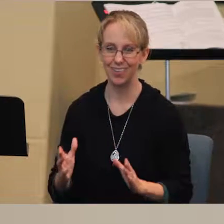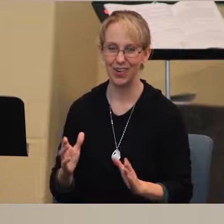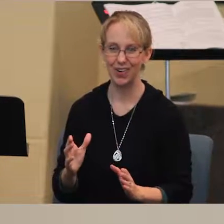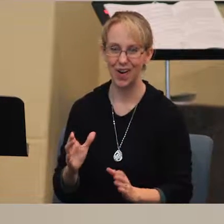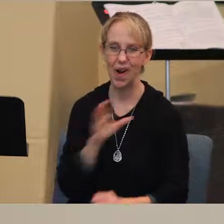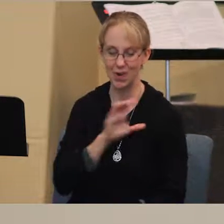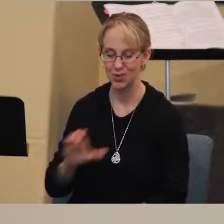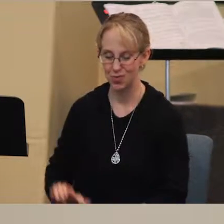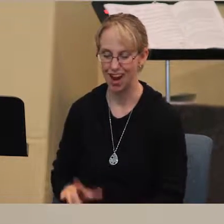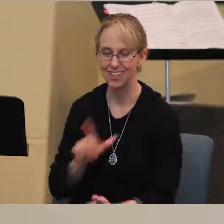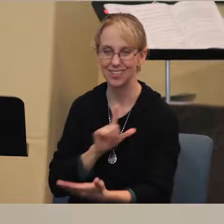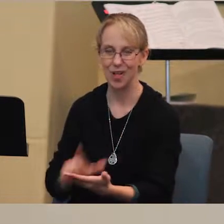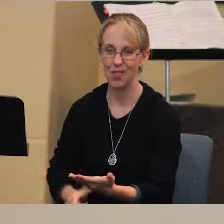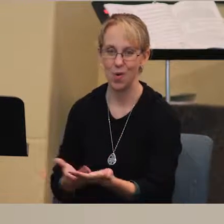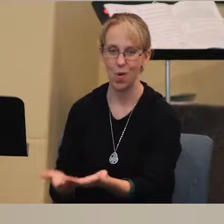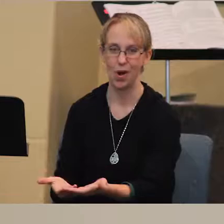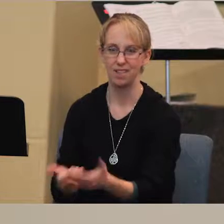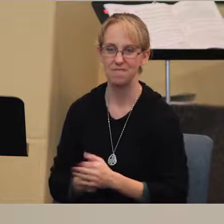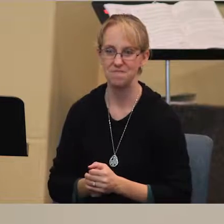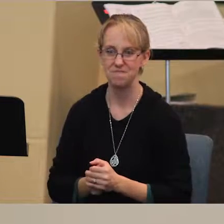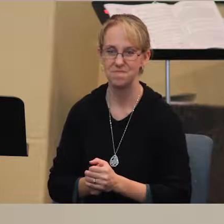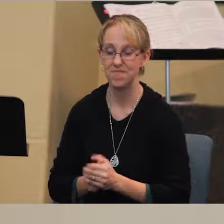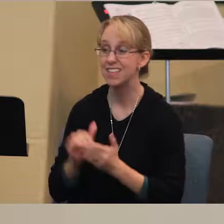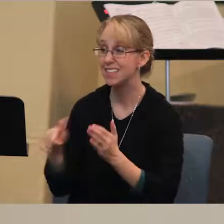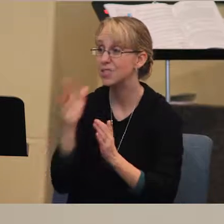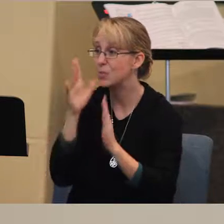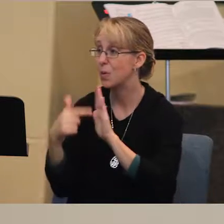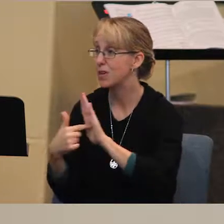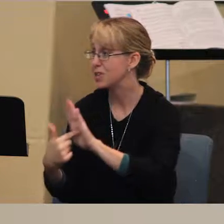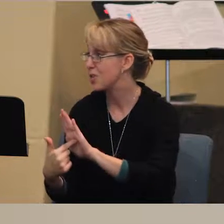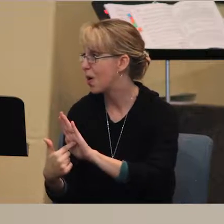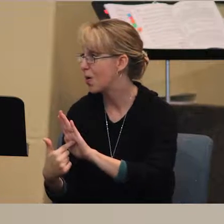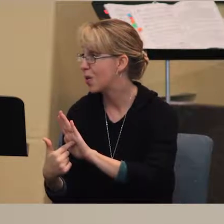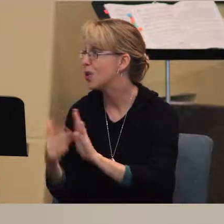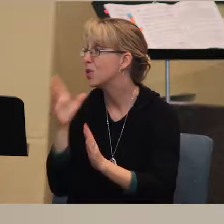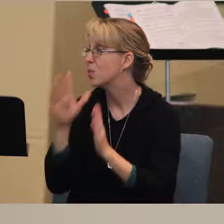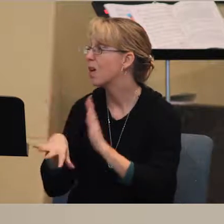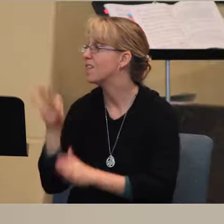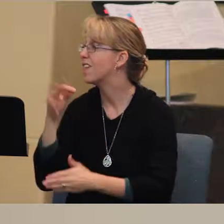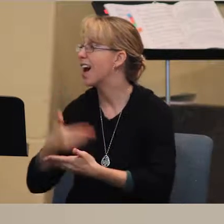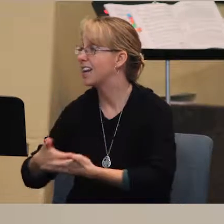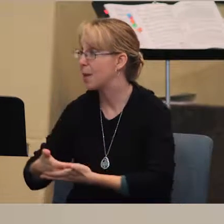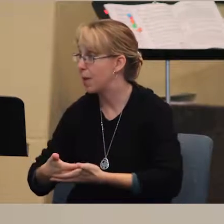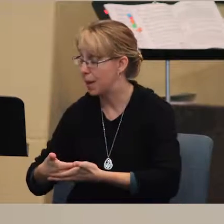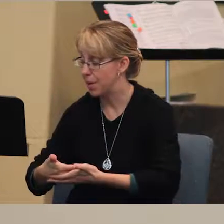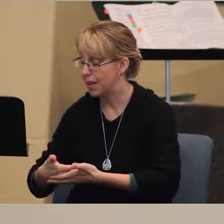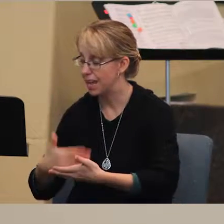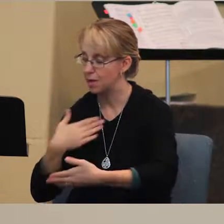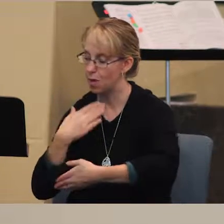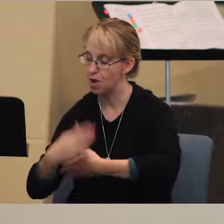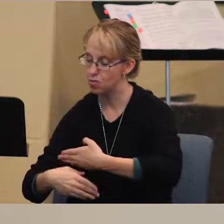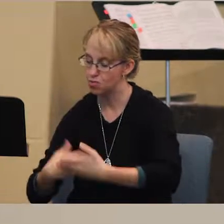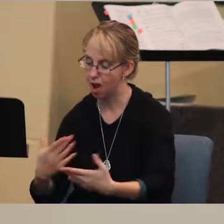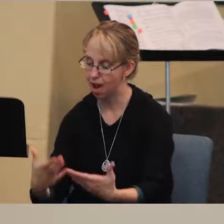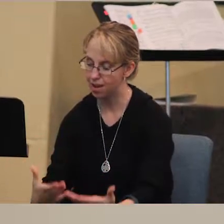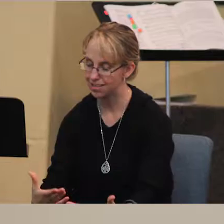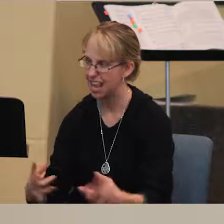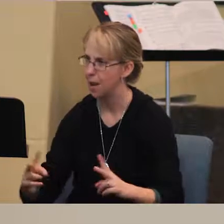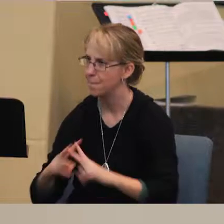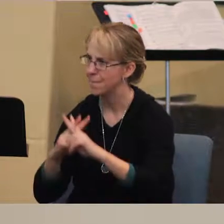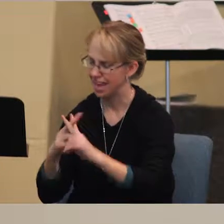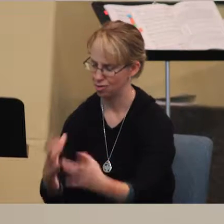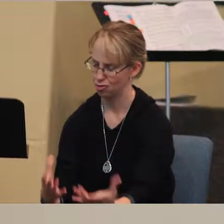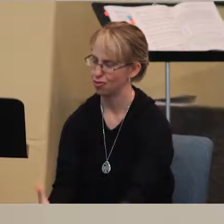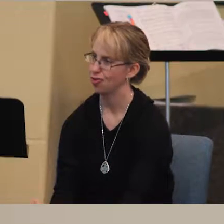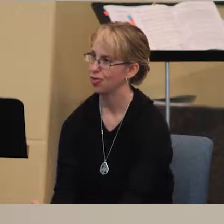Christ the Lord. This will be a sign for you. You will find a baby wrapped in cloths and lying in a